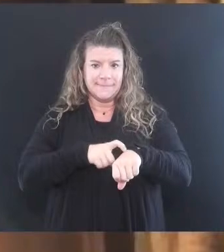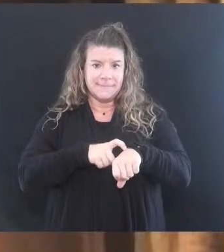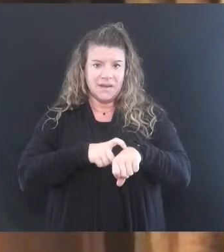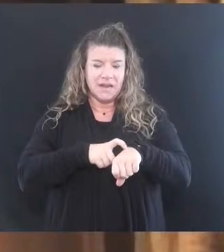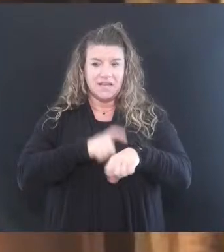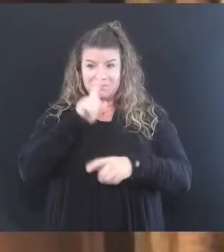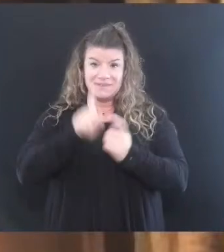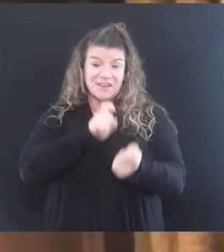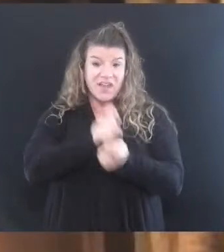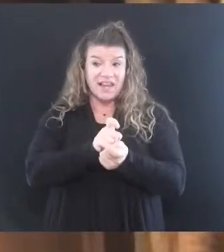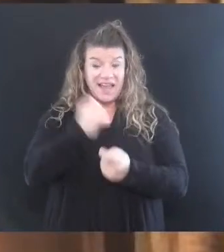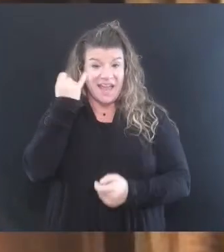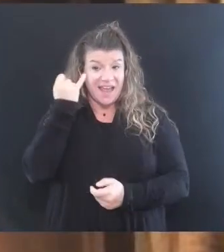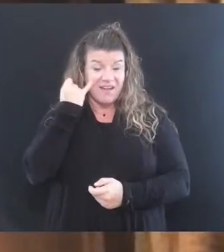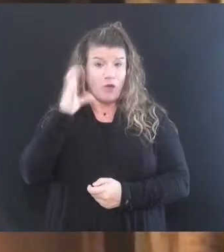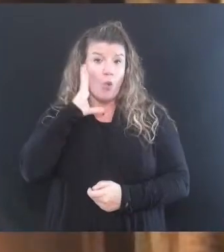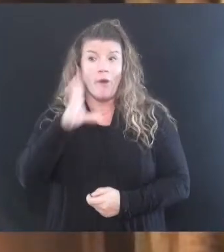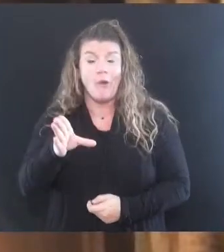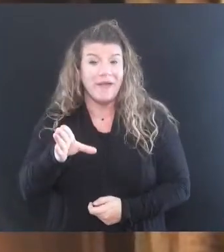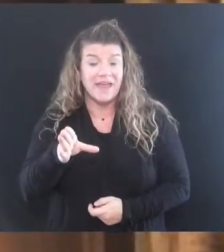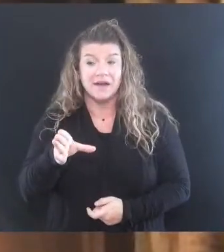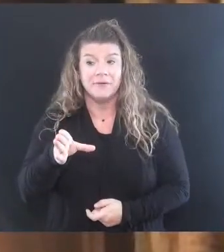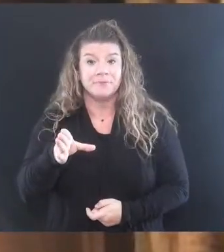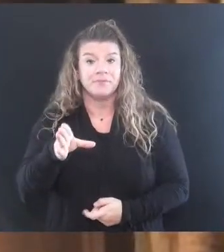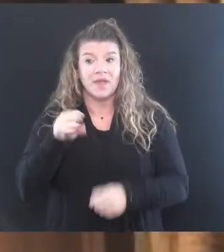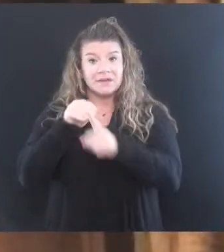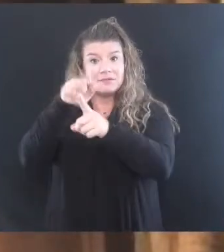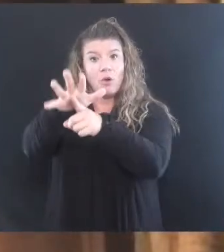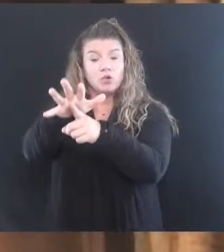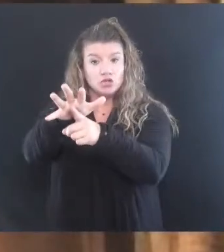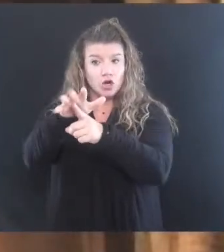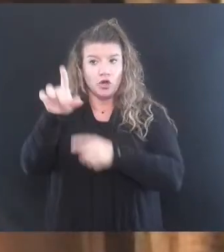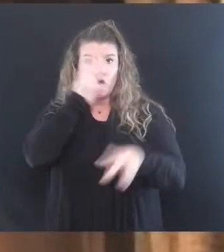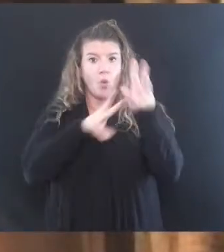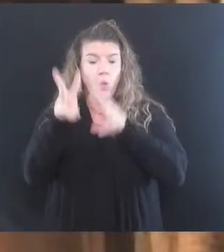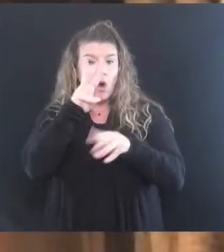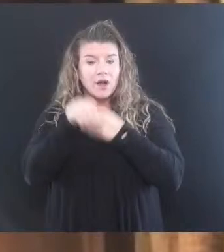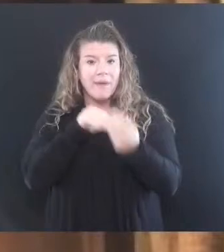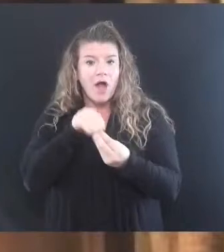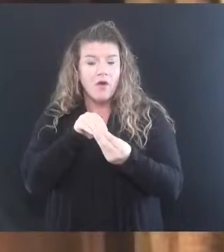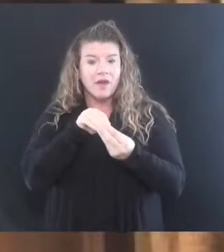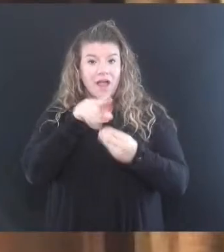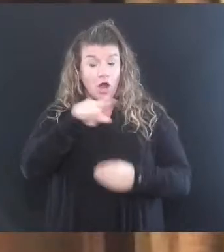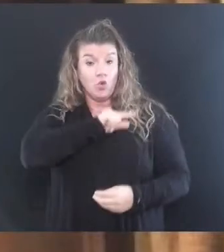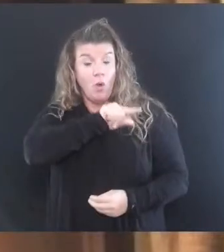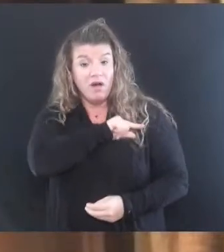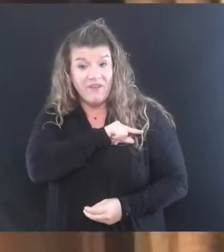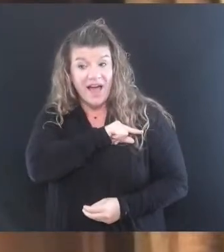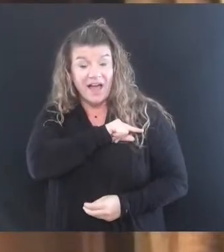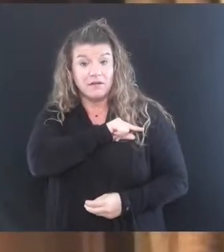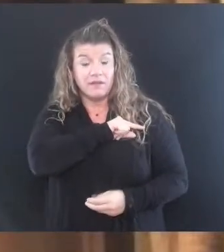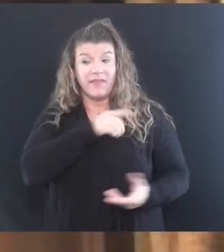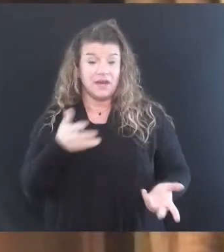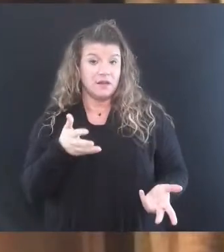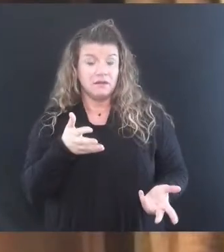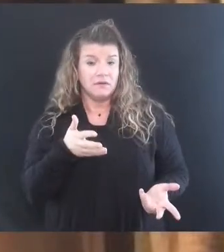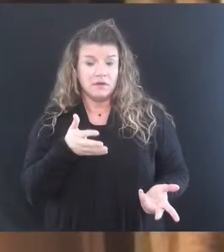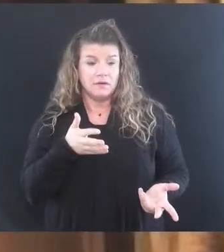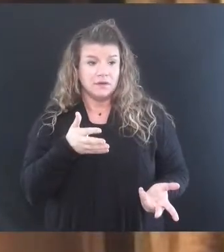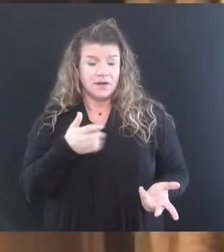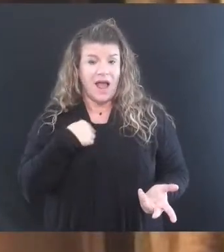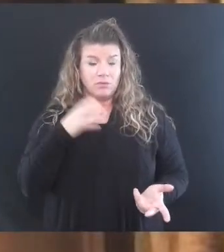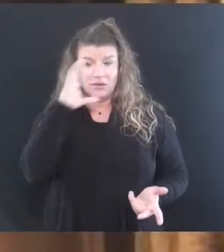and particularly if there's going to be, an exposure that you're concerned about and you do qualify, then I